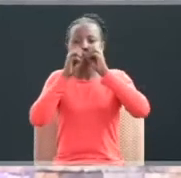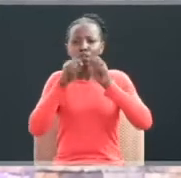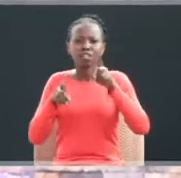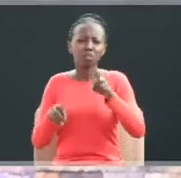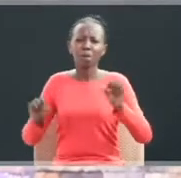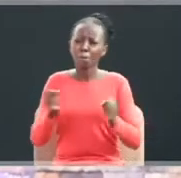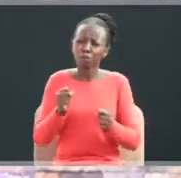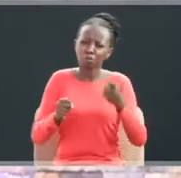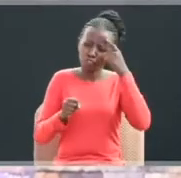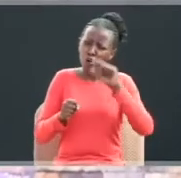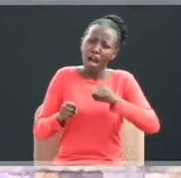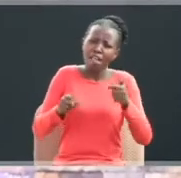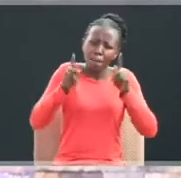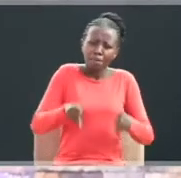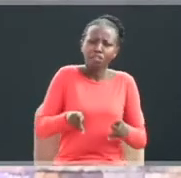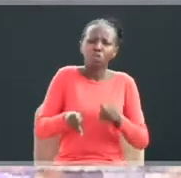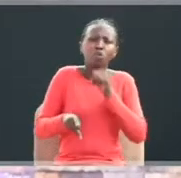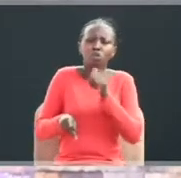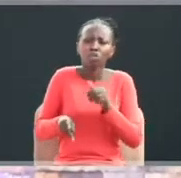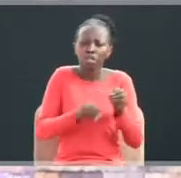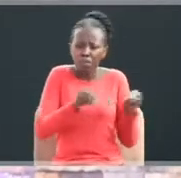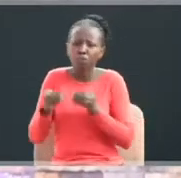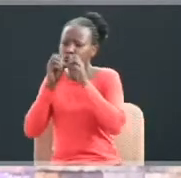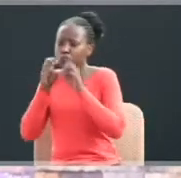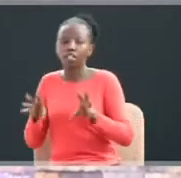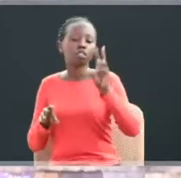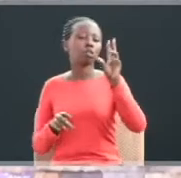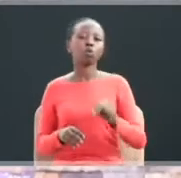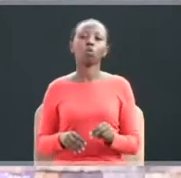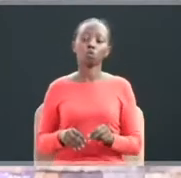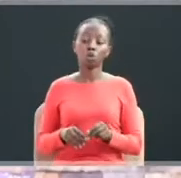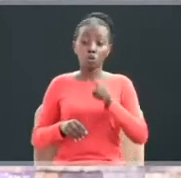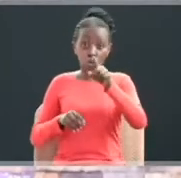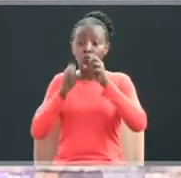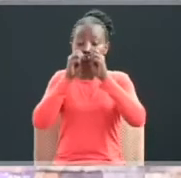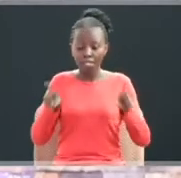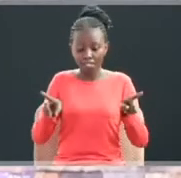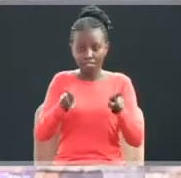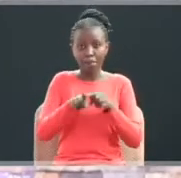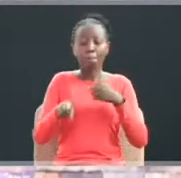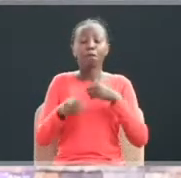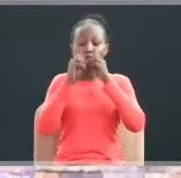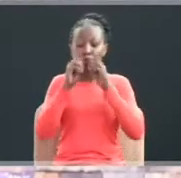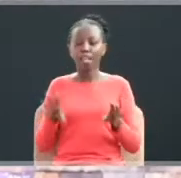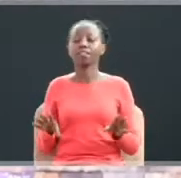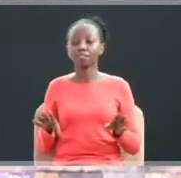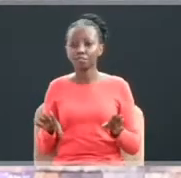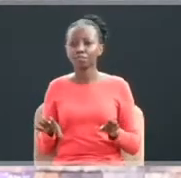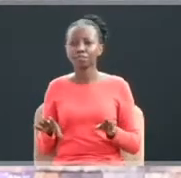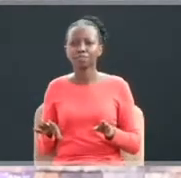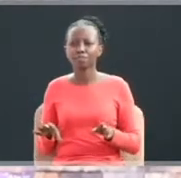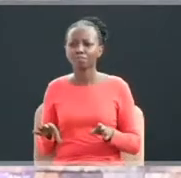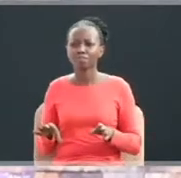can unbless you. It's already declared and settled. I am blessed. You are blessed. Blessed be the name of the Lord. So whatever